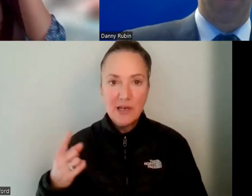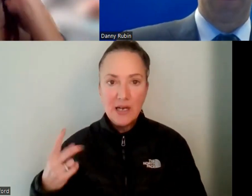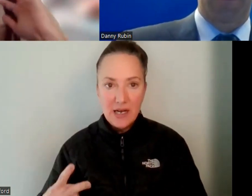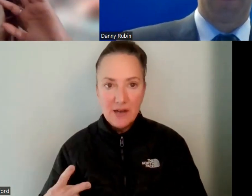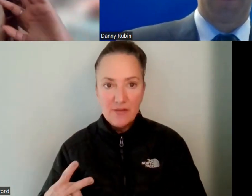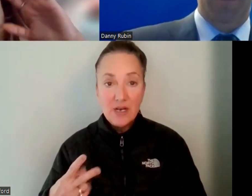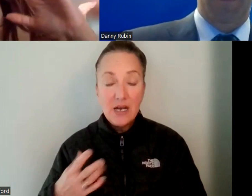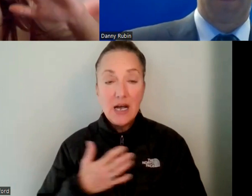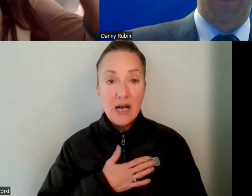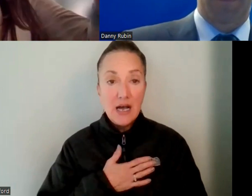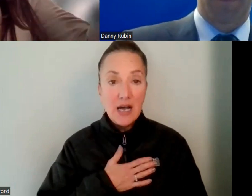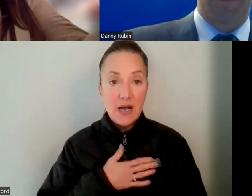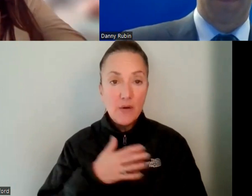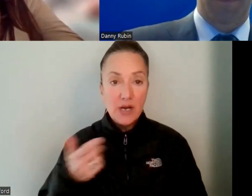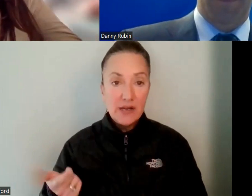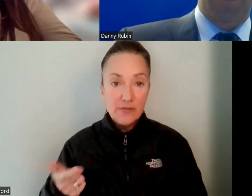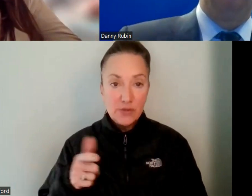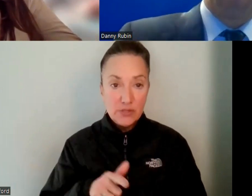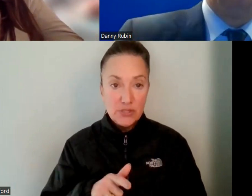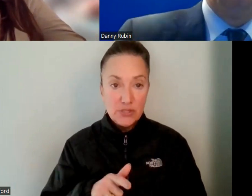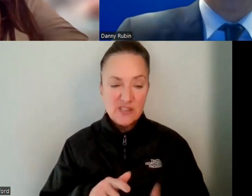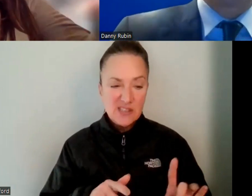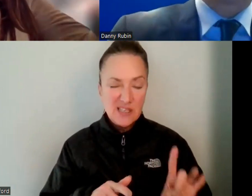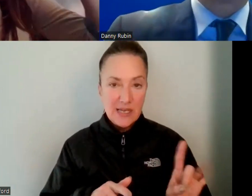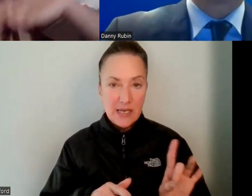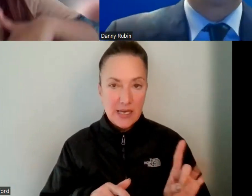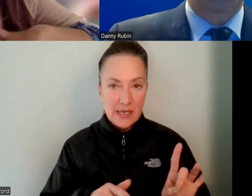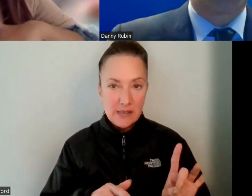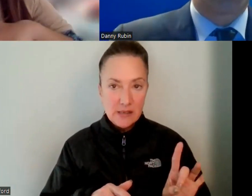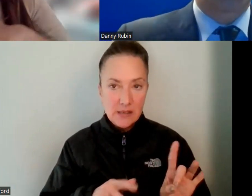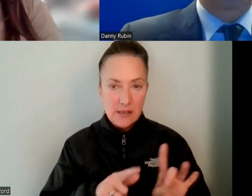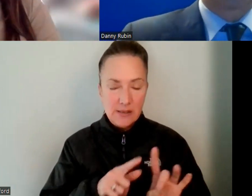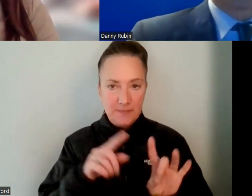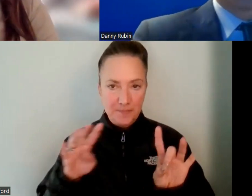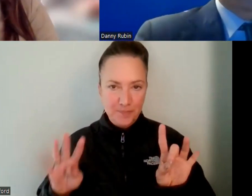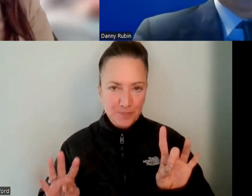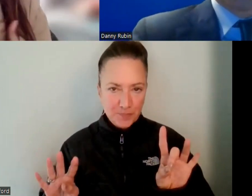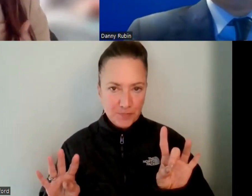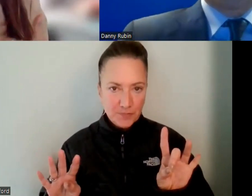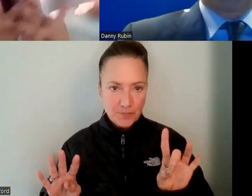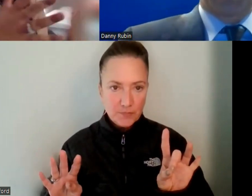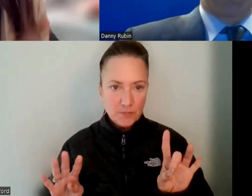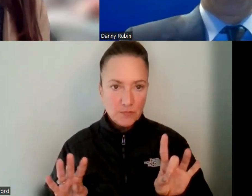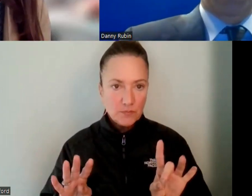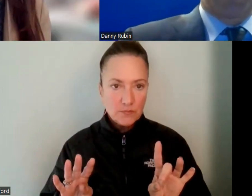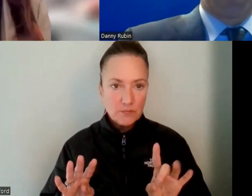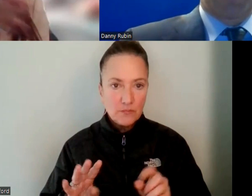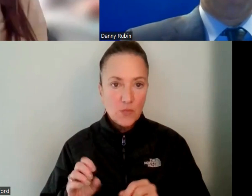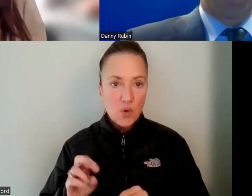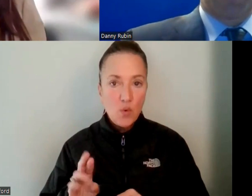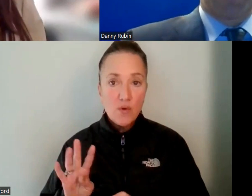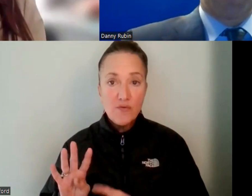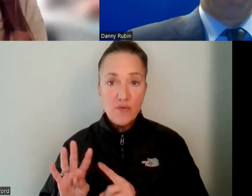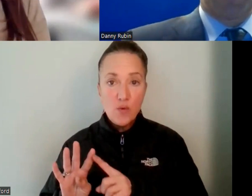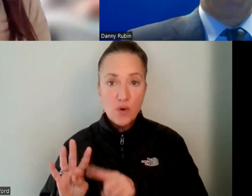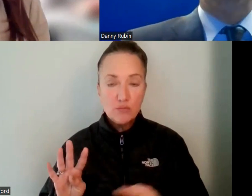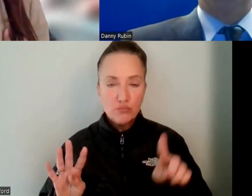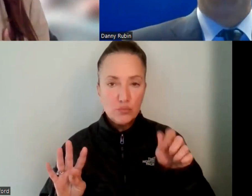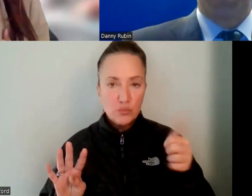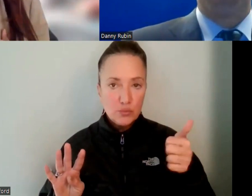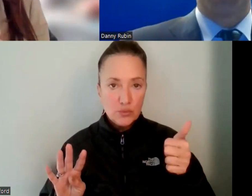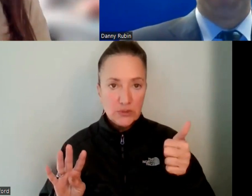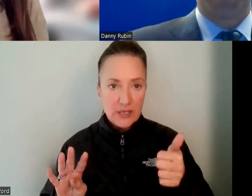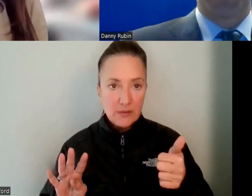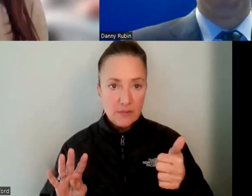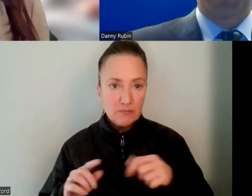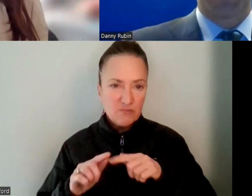shifts that started at 8 and ended at 4, or sometimes shifts that would start at 4 and end at 10. Wow.